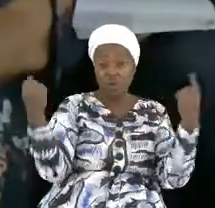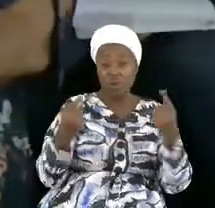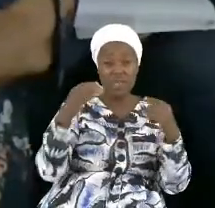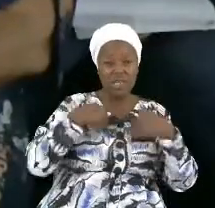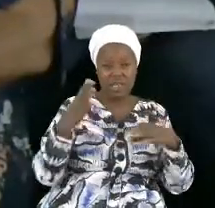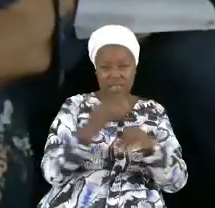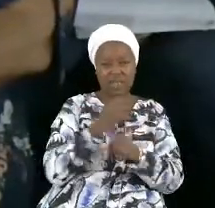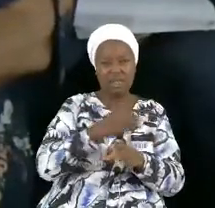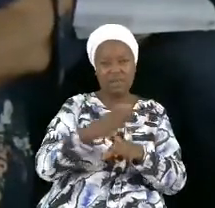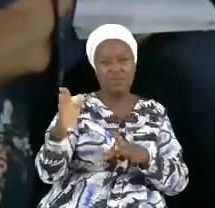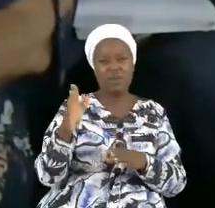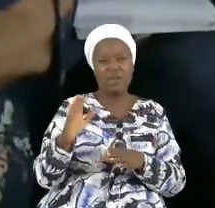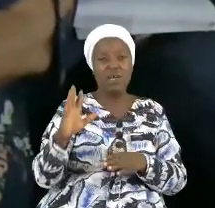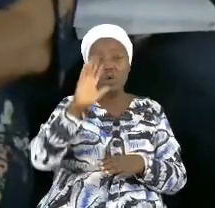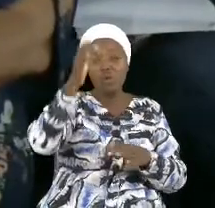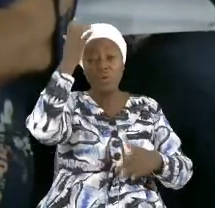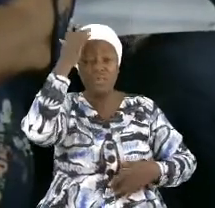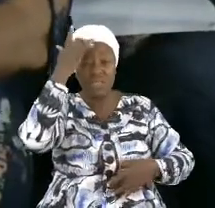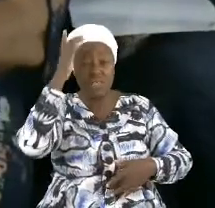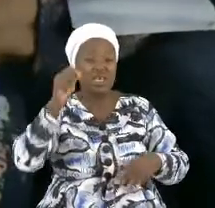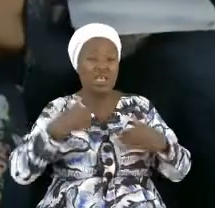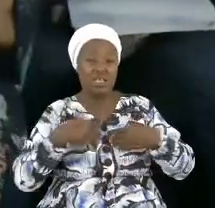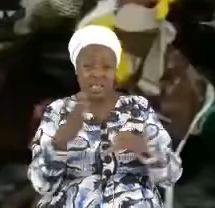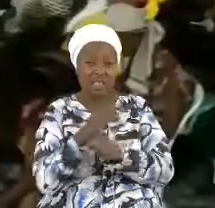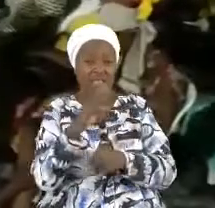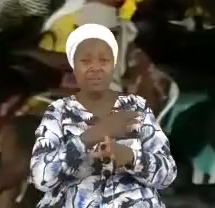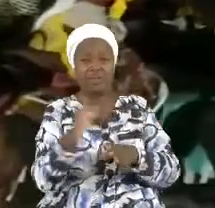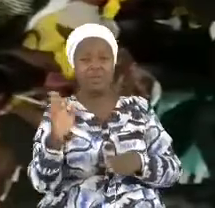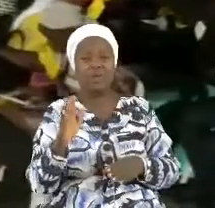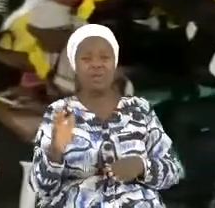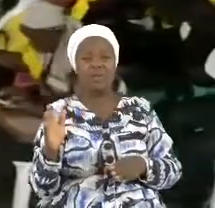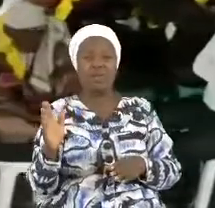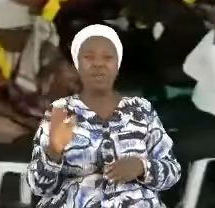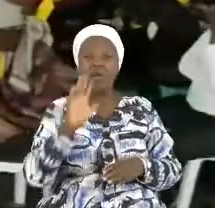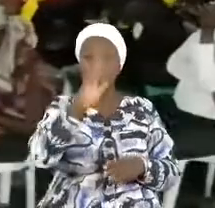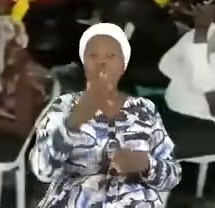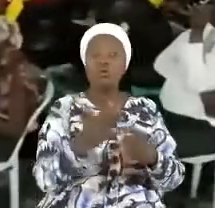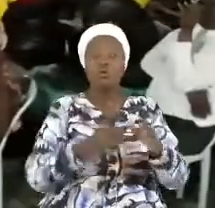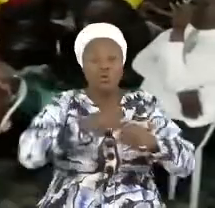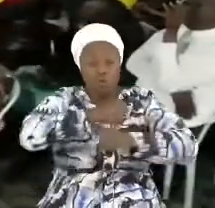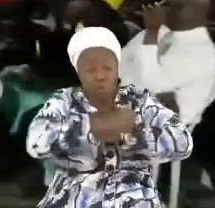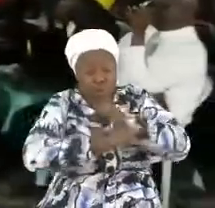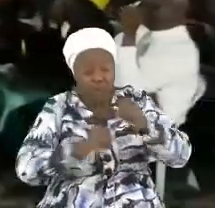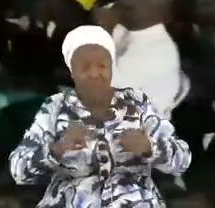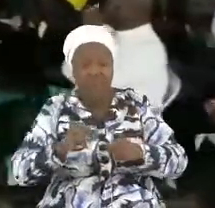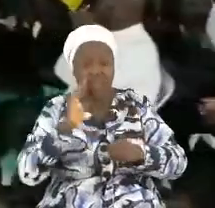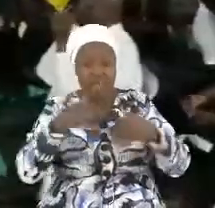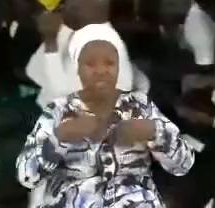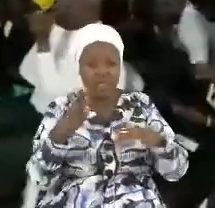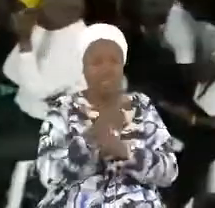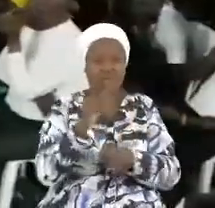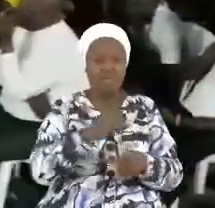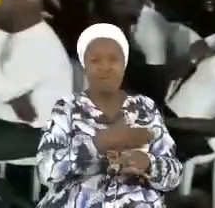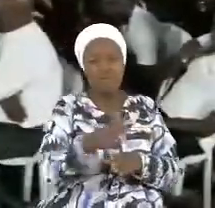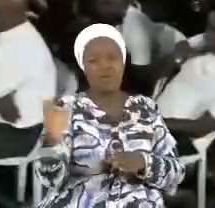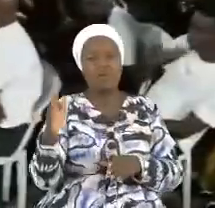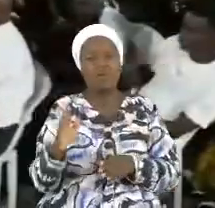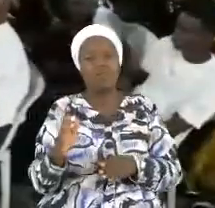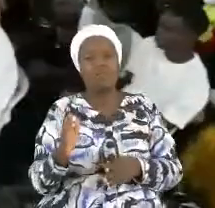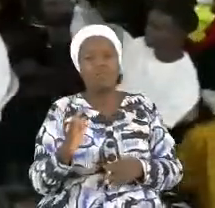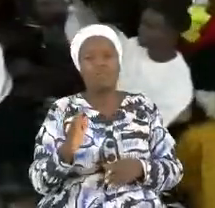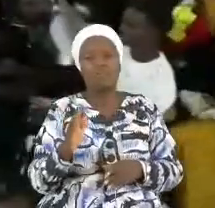Yeah. Your sickness, he has carried away. Yeah. Your suffering, he has carried away.